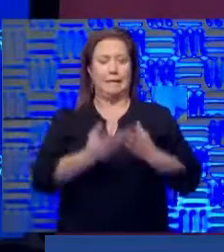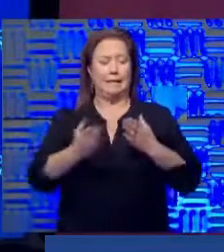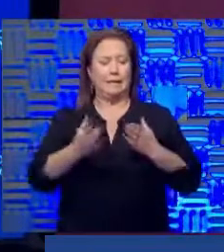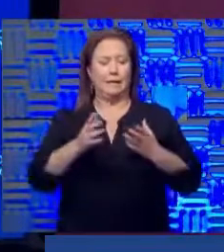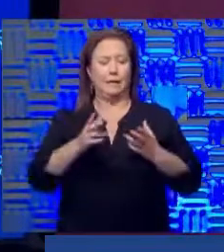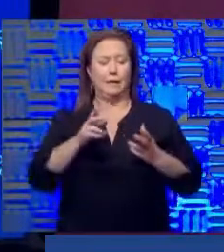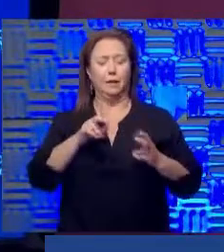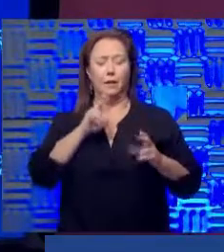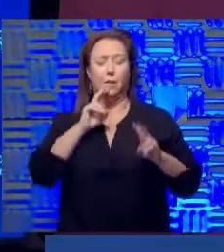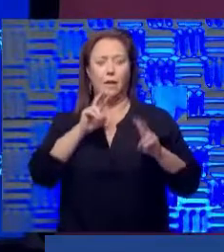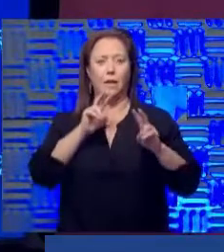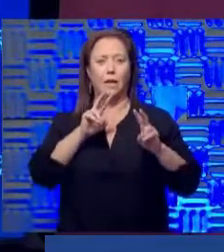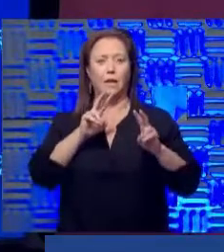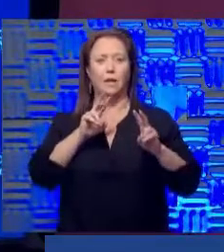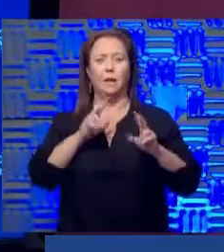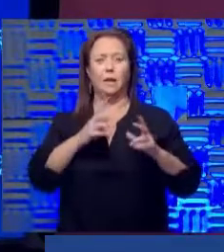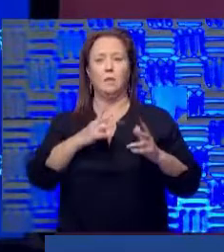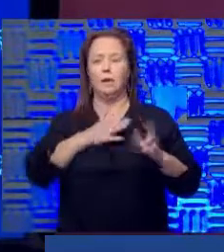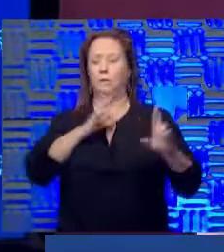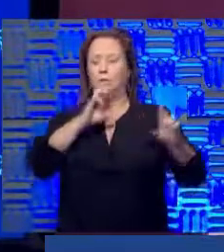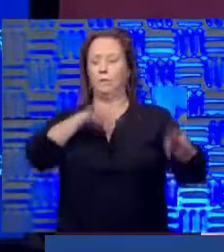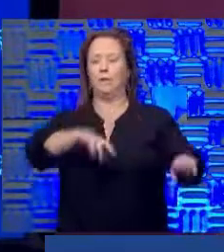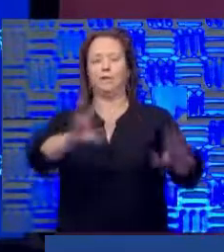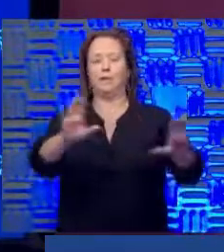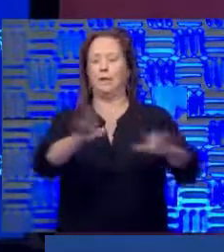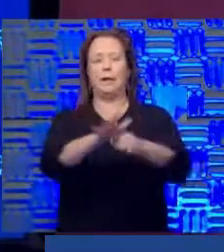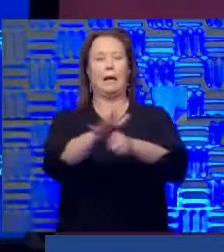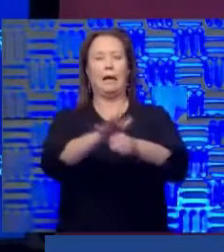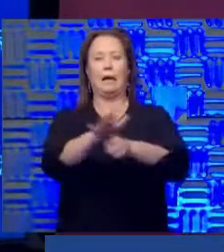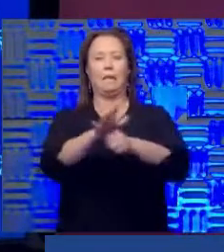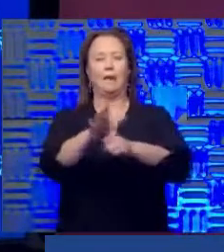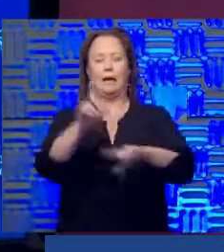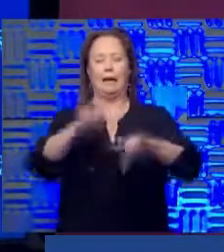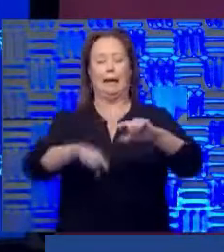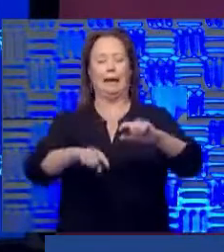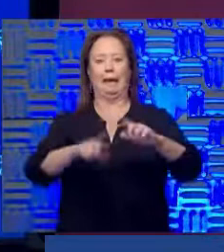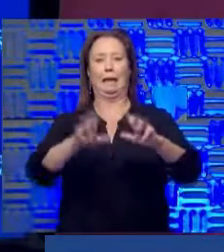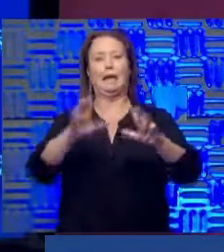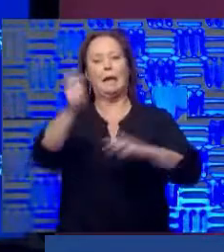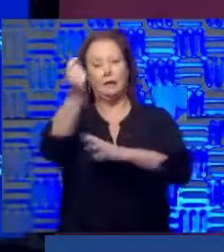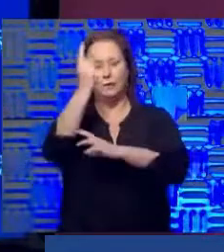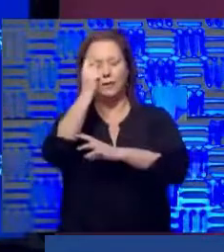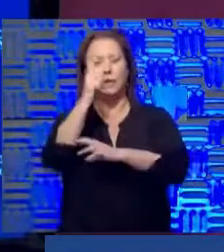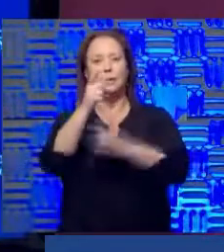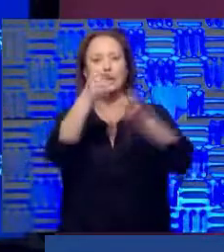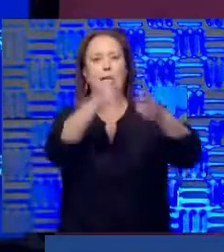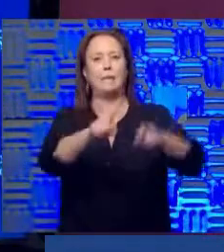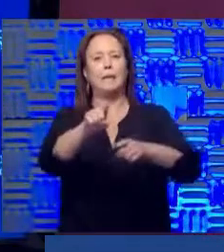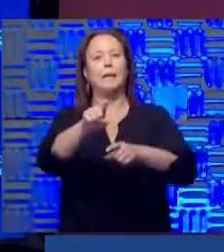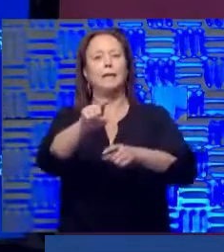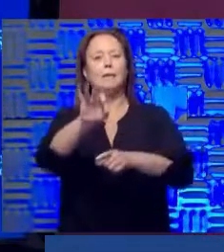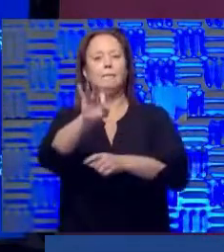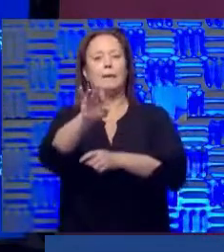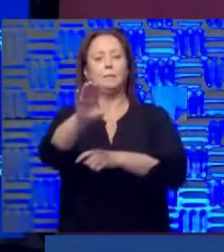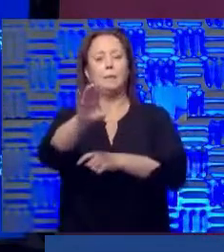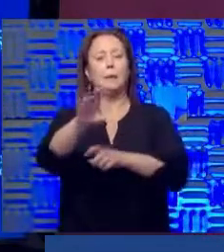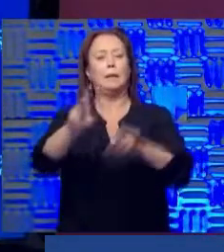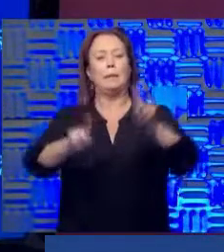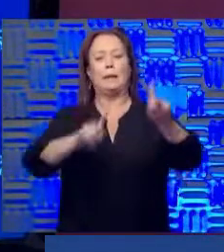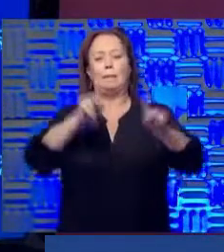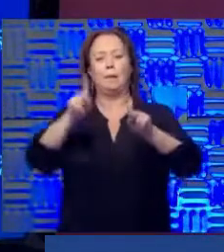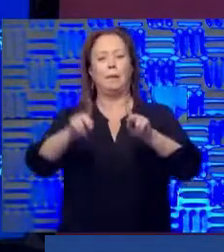she watched me just light up in response. I'm like, okay, that's enough. Like I dipped my toe. I understand what's going on, but people have it's